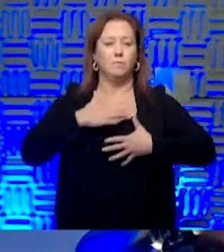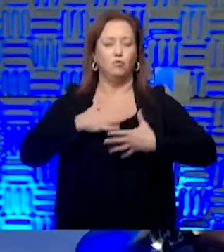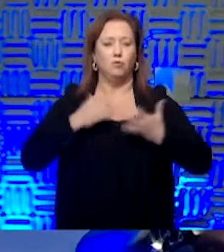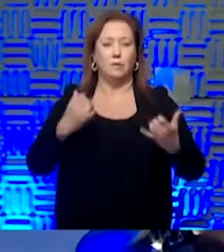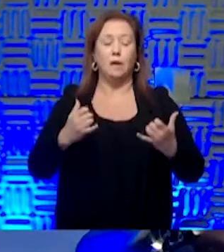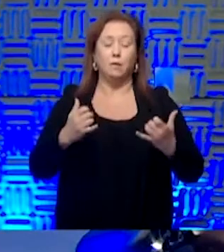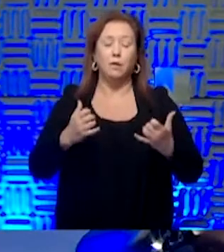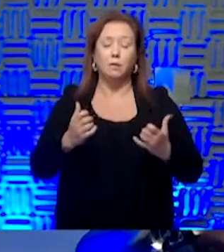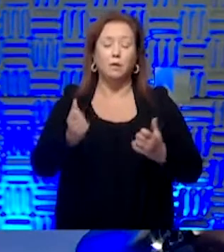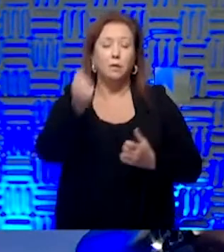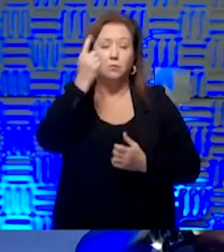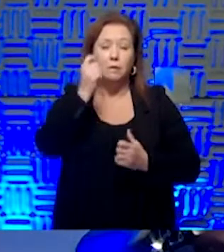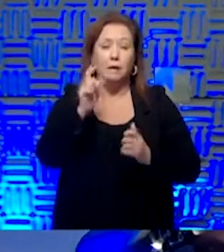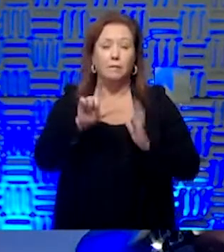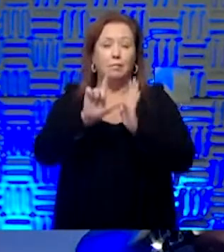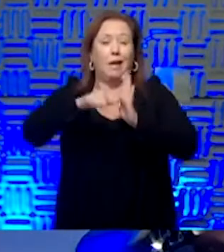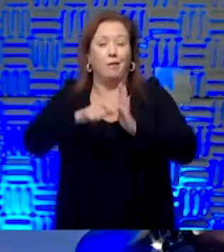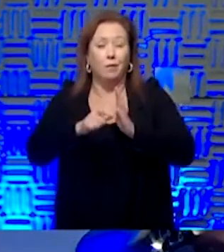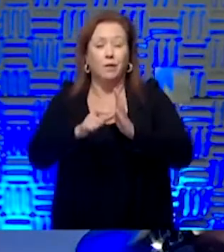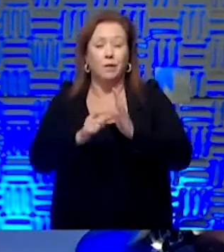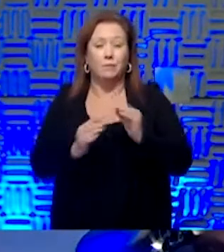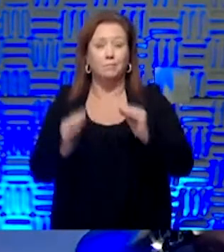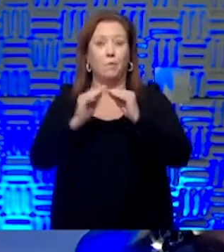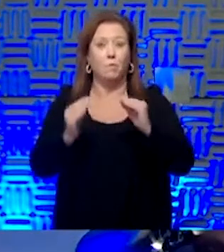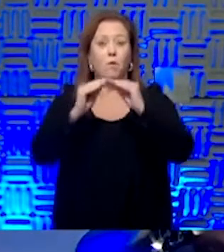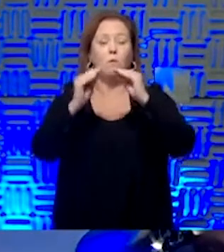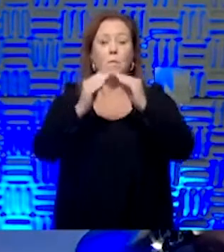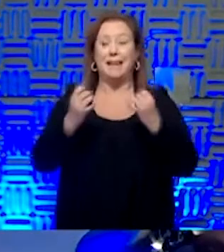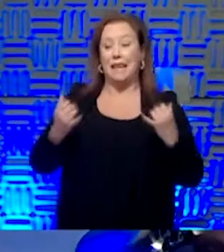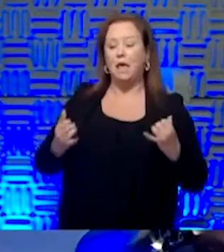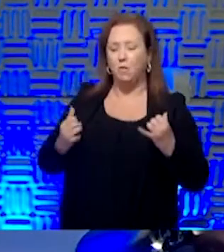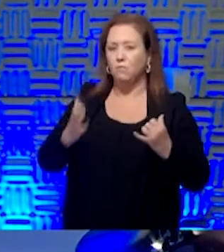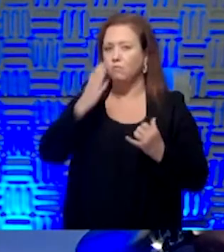could get overwhelmed if things do ramp up, but at the moment, we're in good shape.